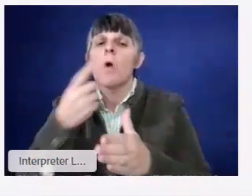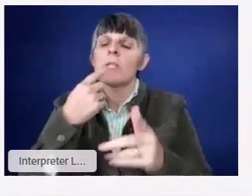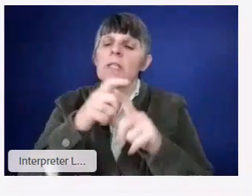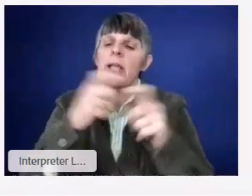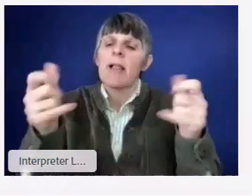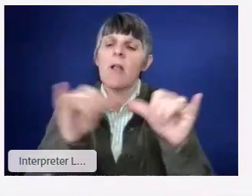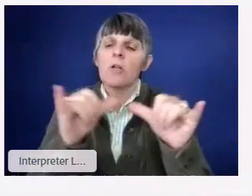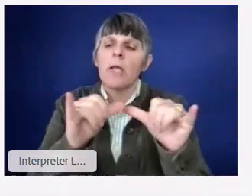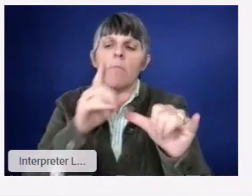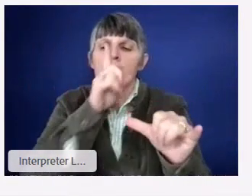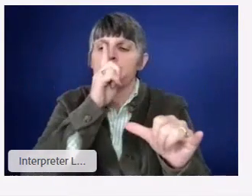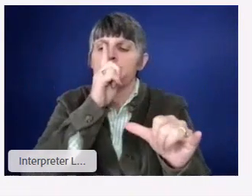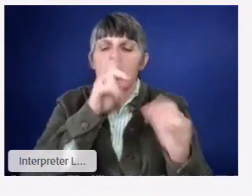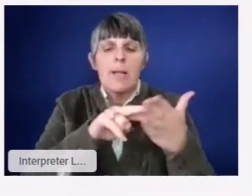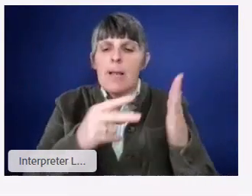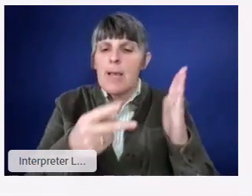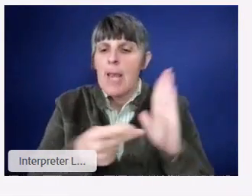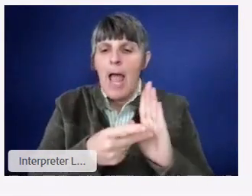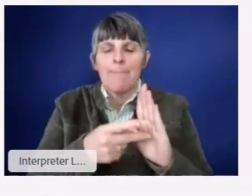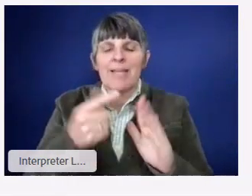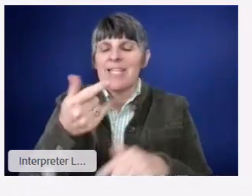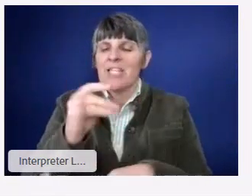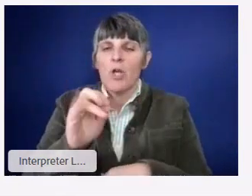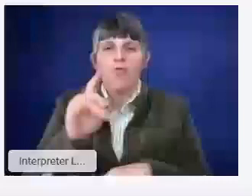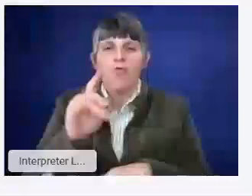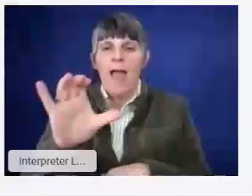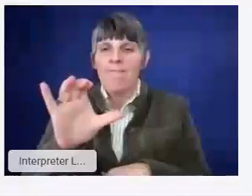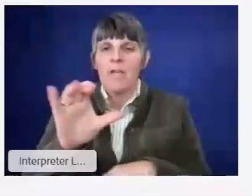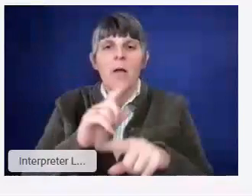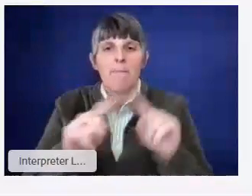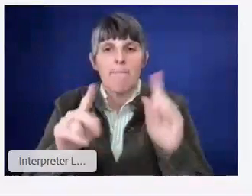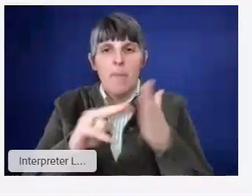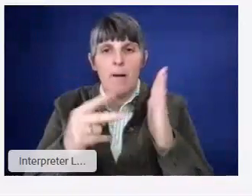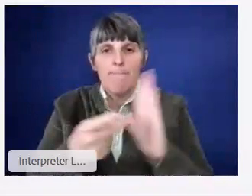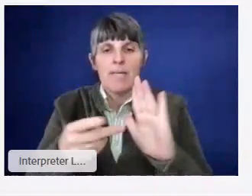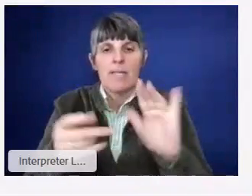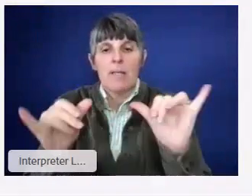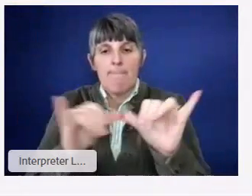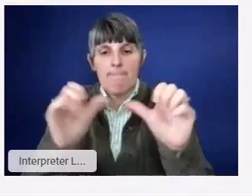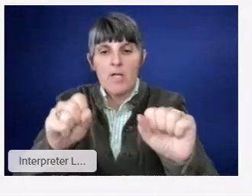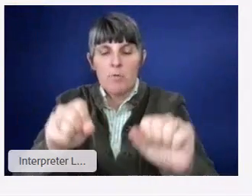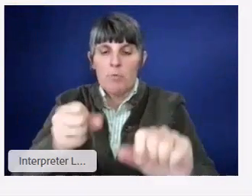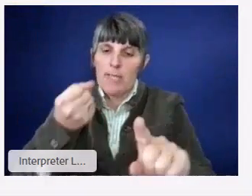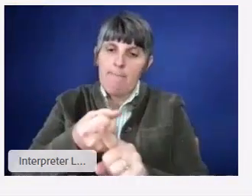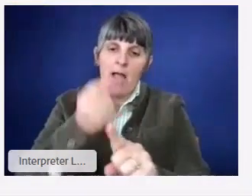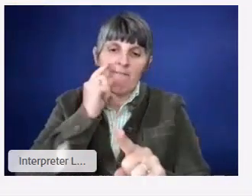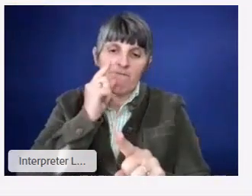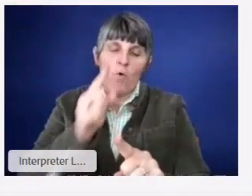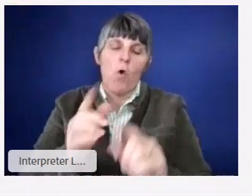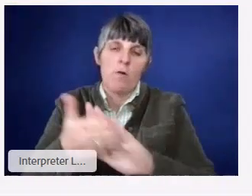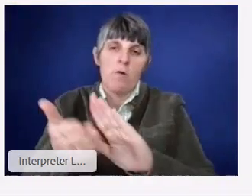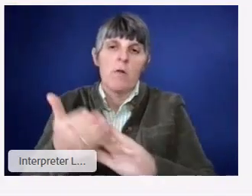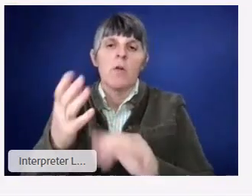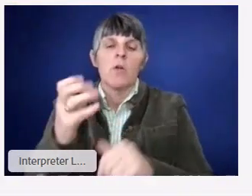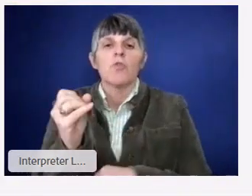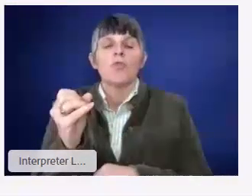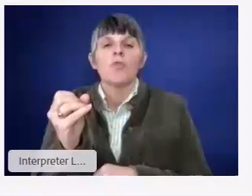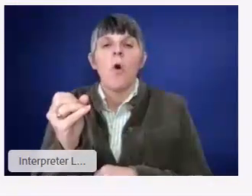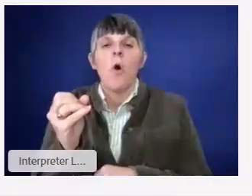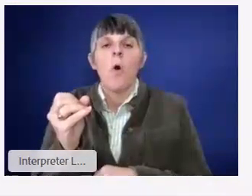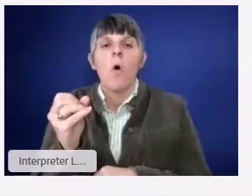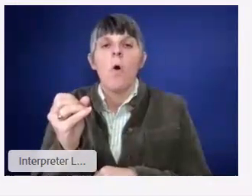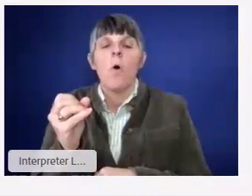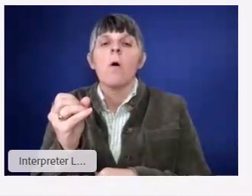that doesn't mean a certain geographic size, but rather means a measurable impact for the deployment. So sites will